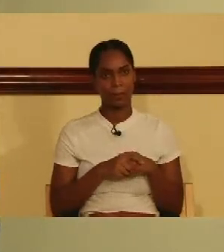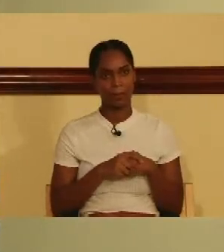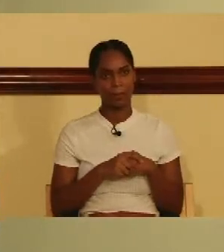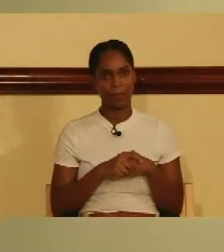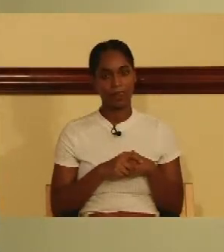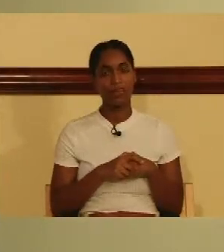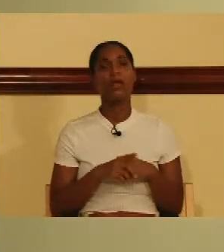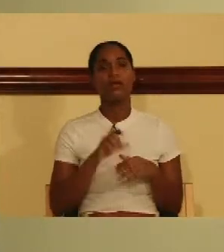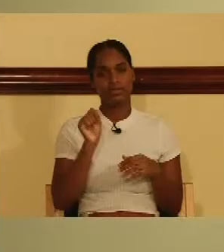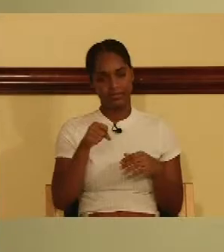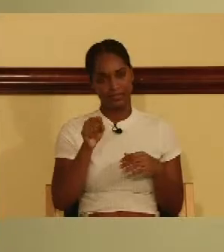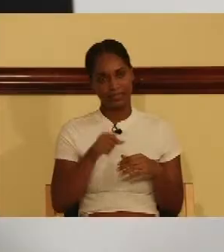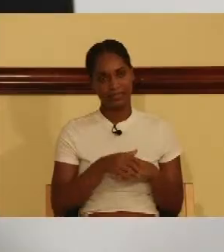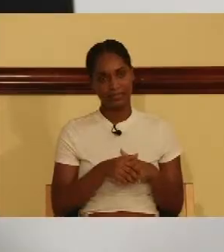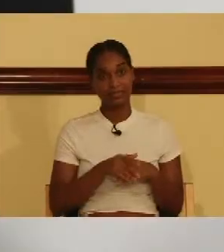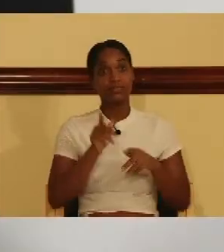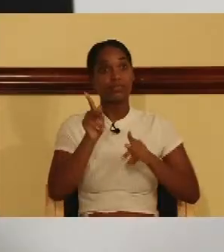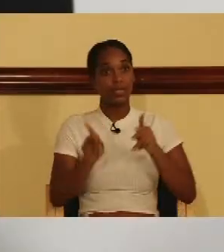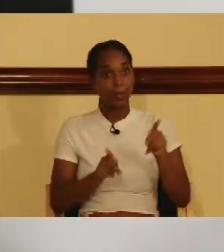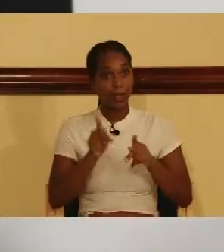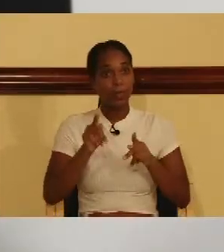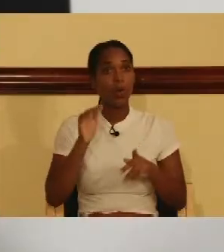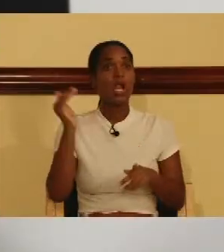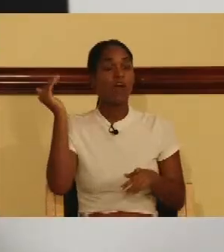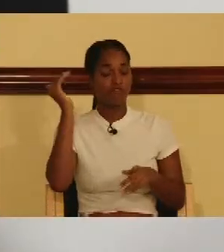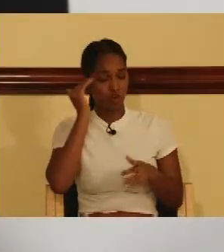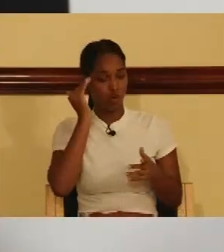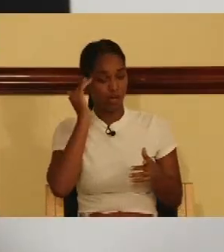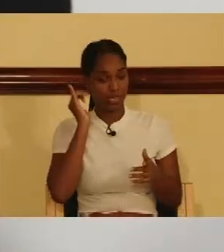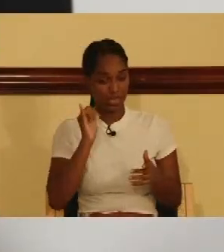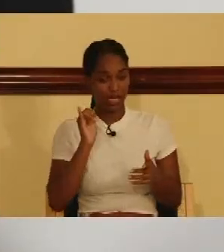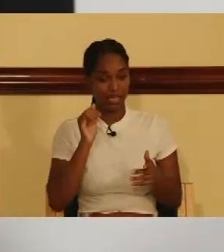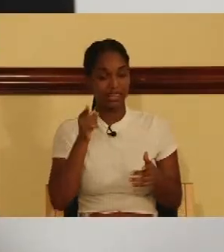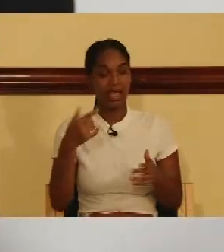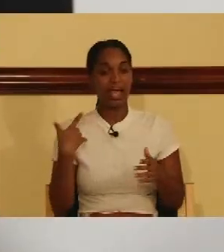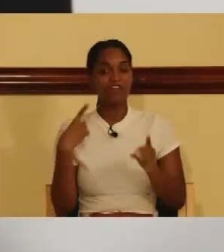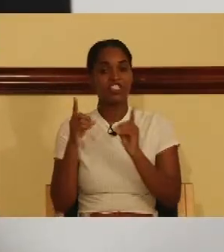establishment. Definitely. So persons would have known that there exists a